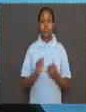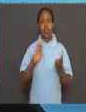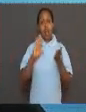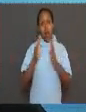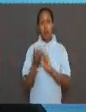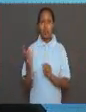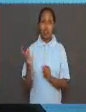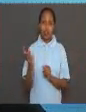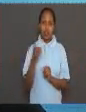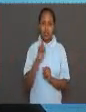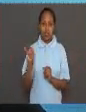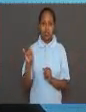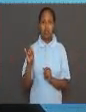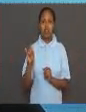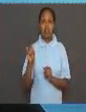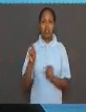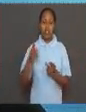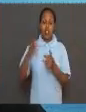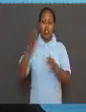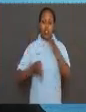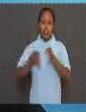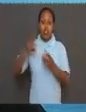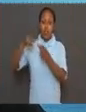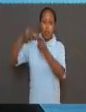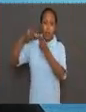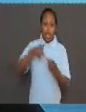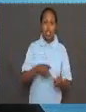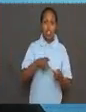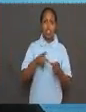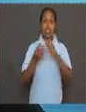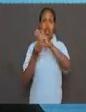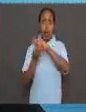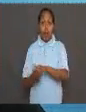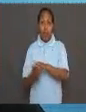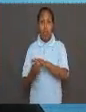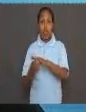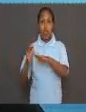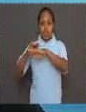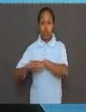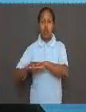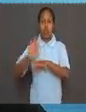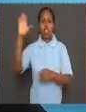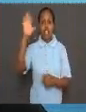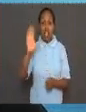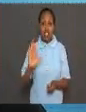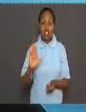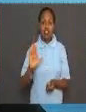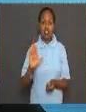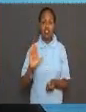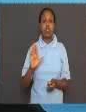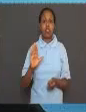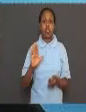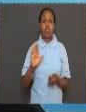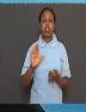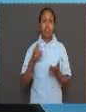However, if pressure is applied to gases,